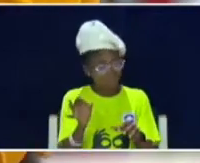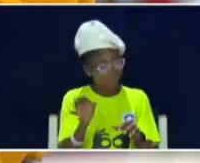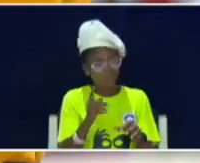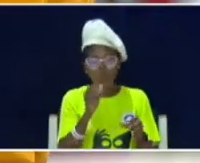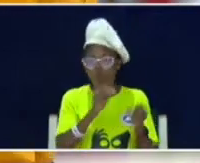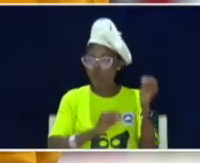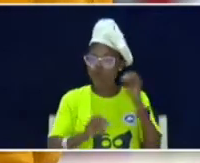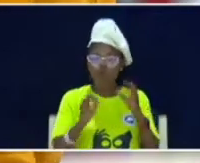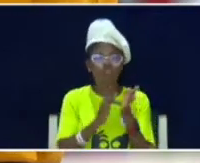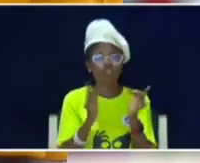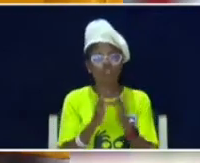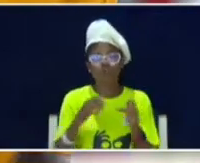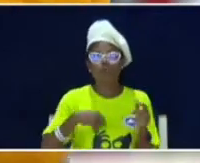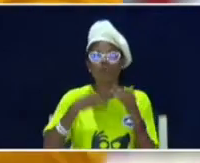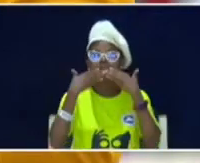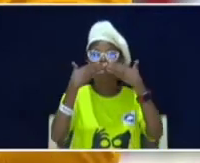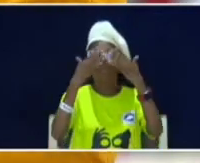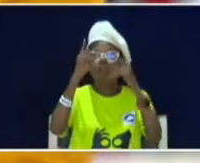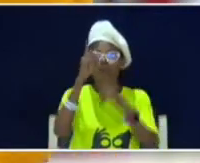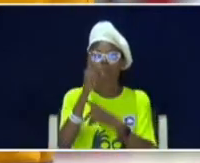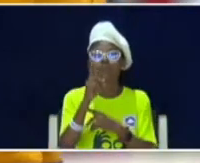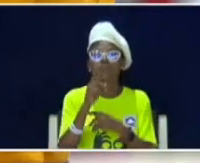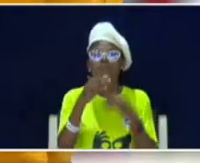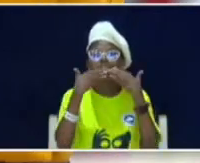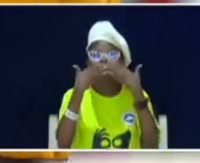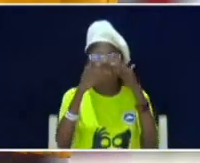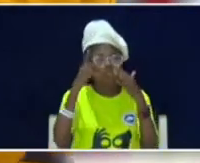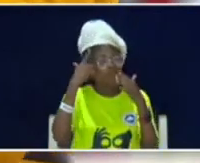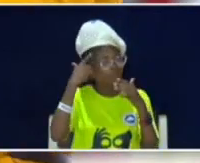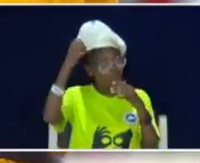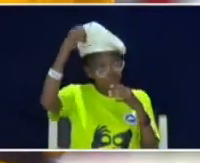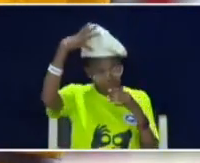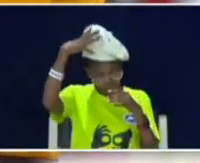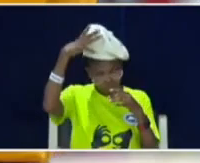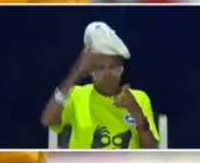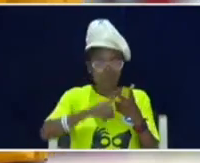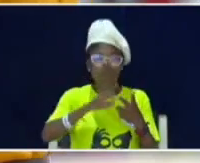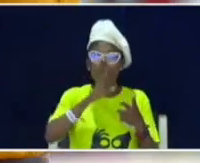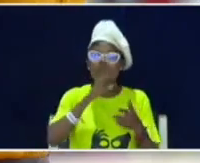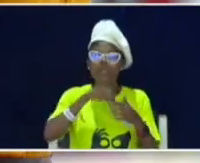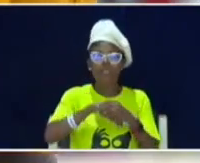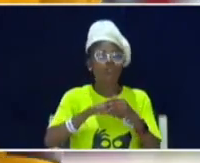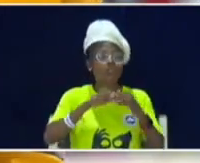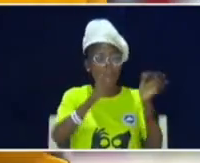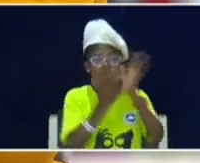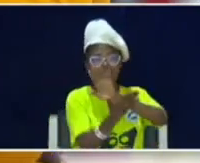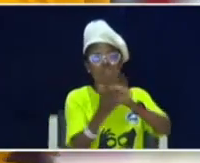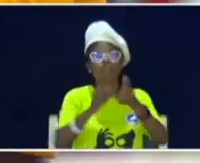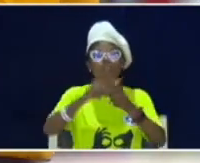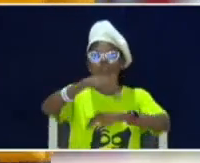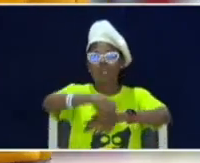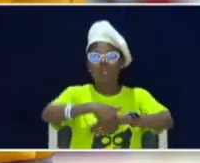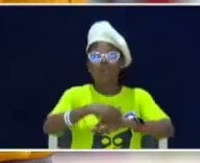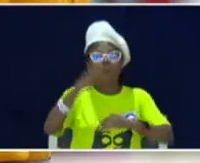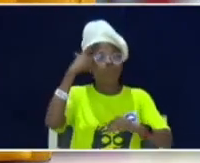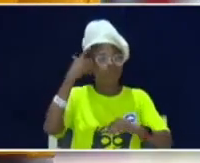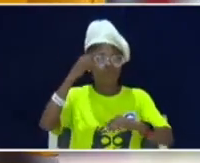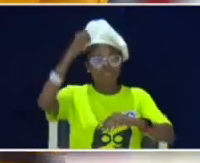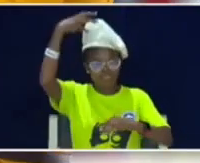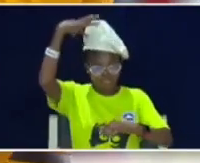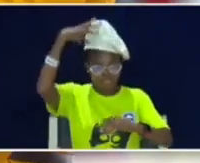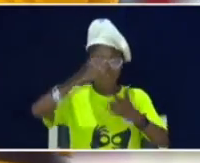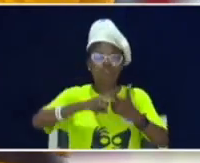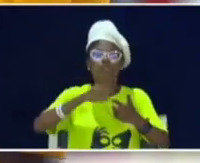Oh, Jesus, we thank you. Thank you for the grace to be in your presence tonight. Thank you for the grace